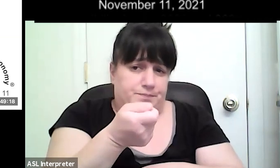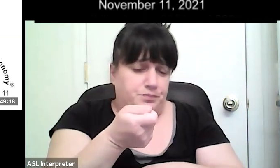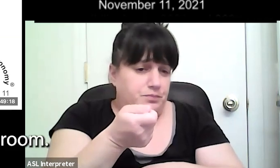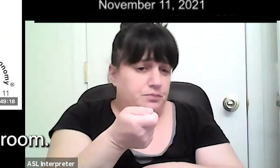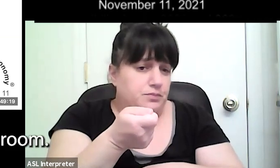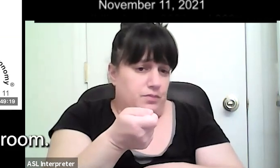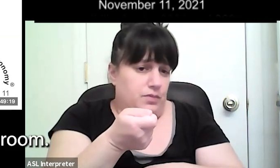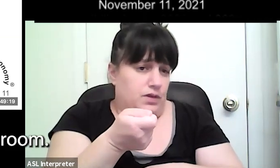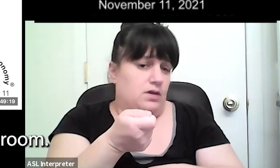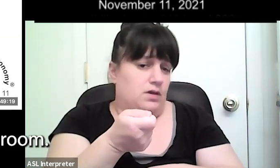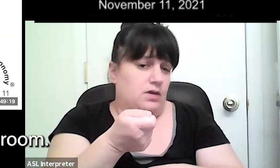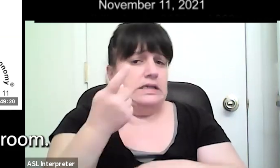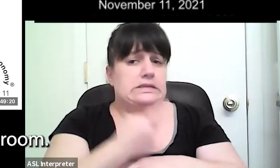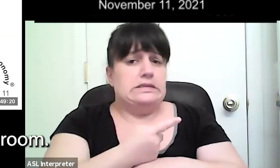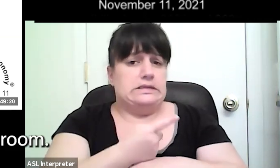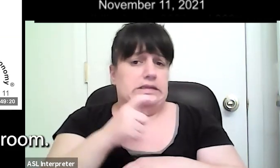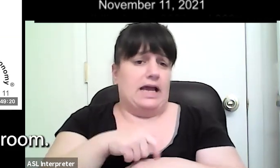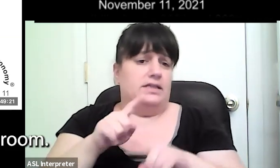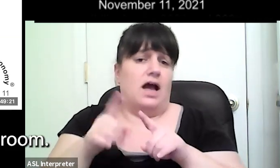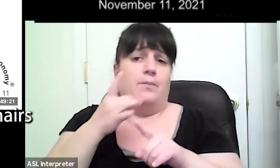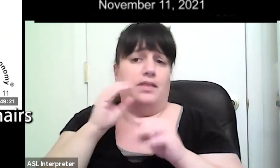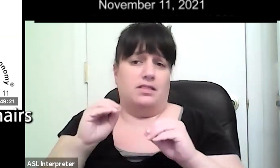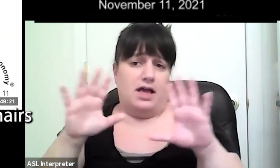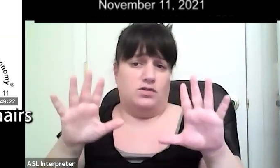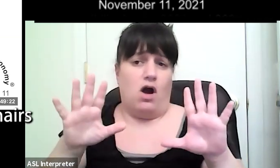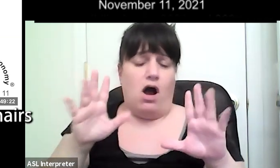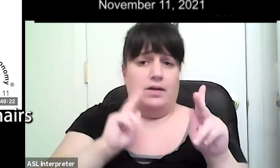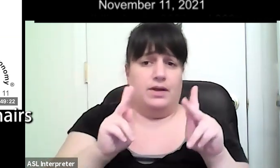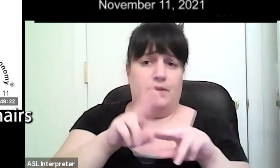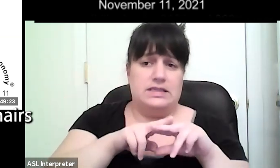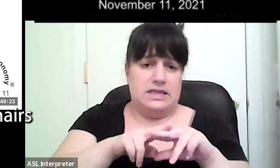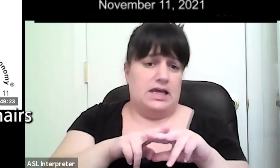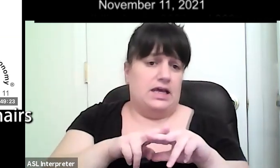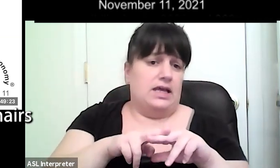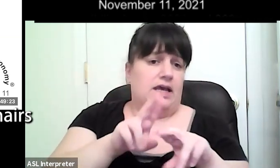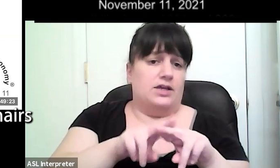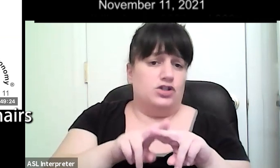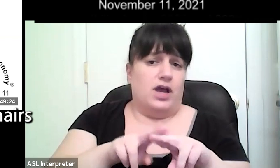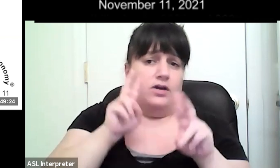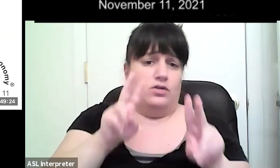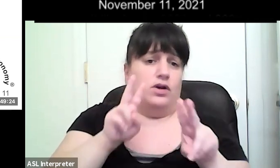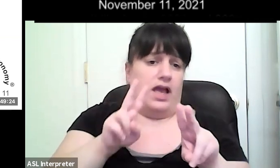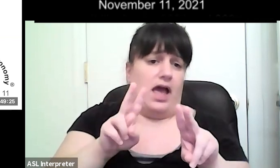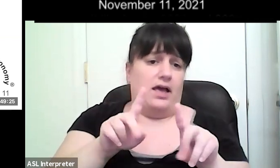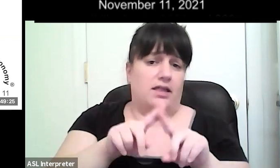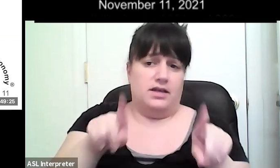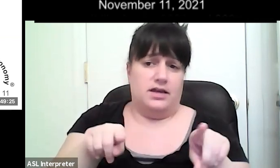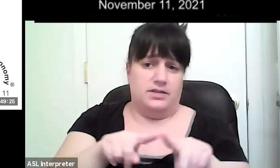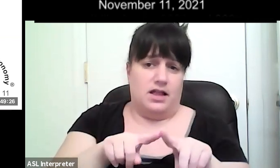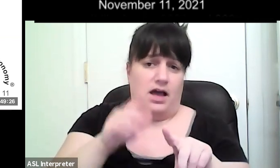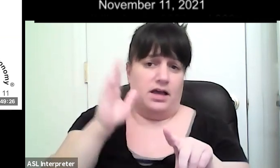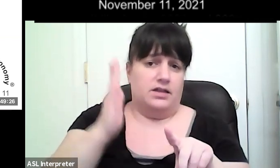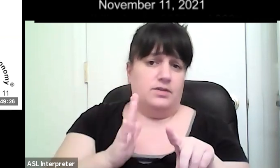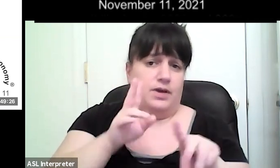slide. It's daylight, but the lights are also on in the room. People are sitting in folding chairs looking toward the slide. The speaker is